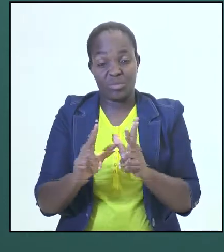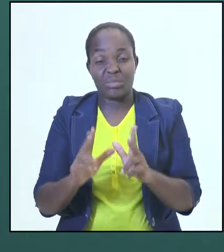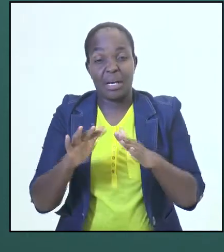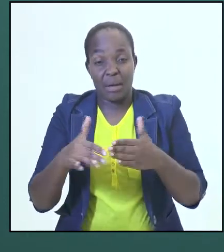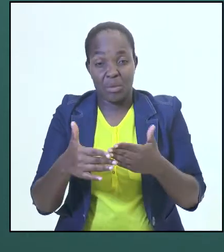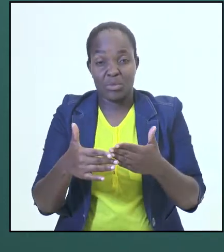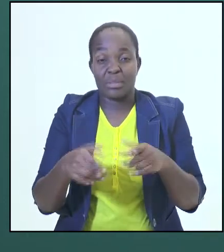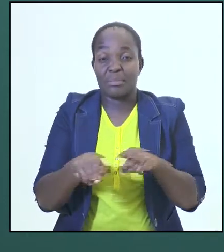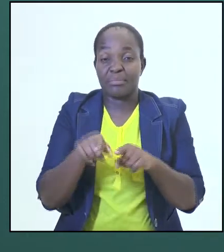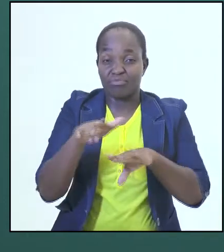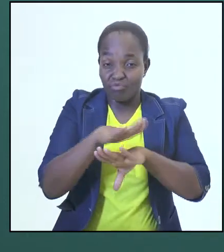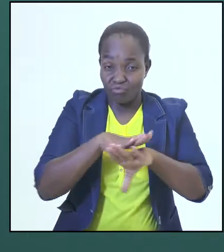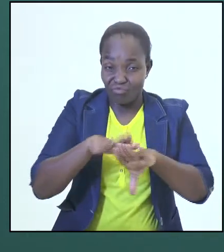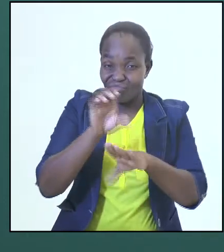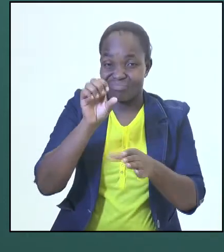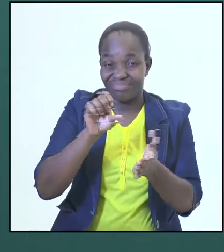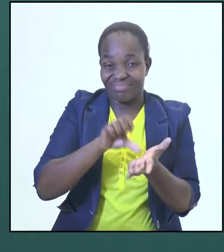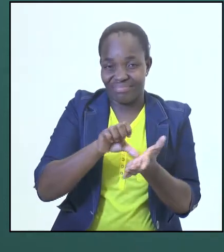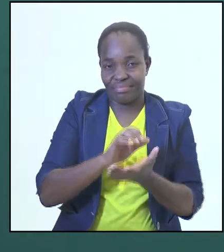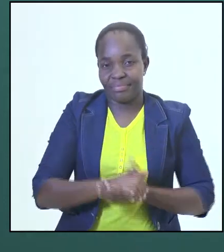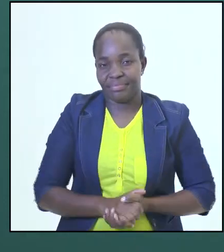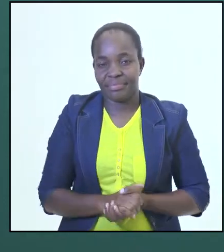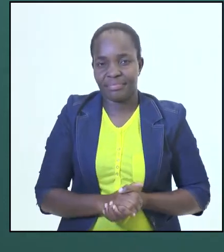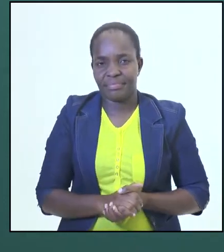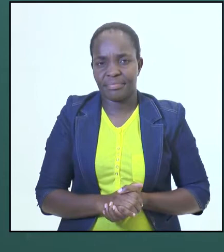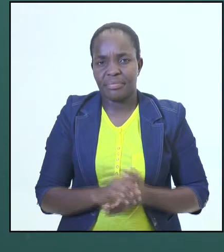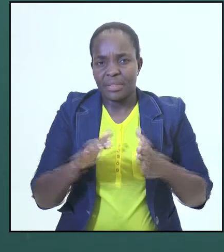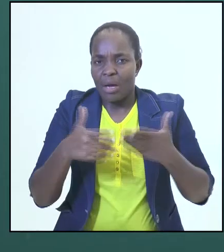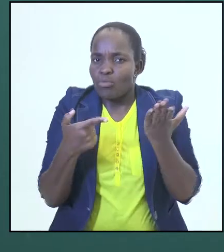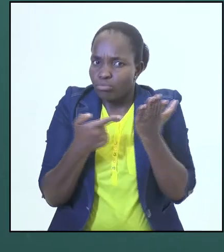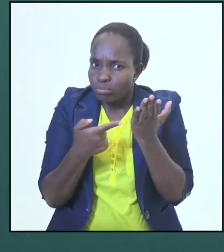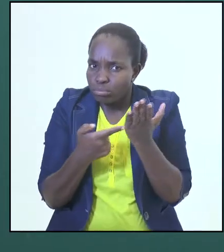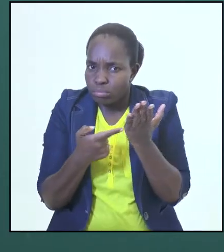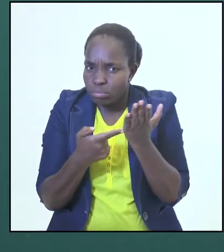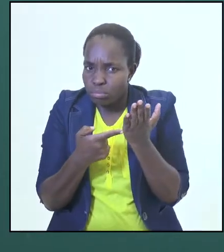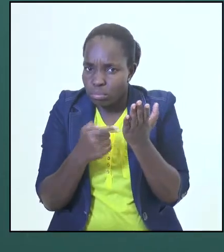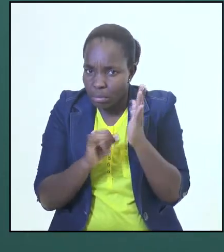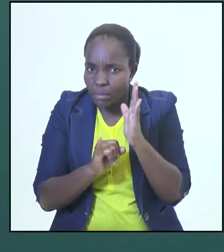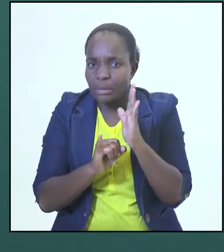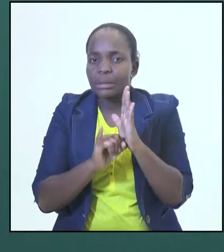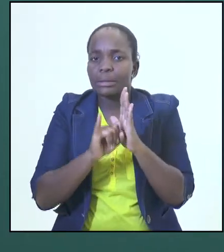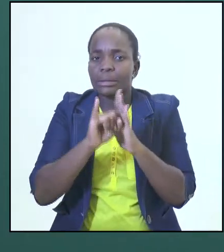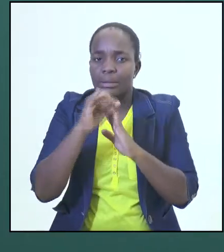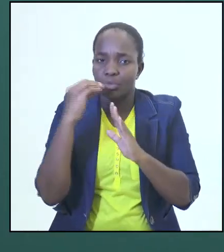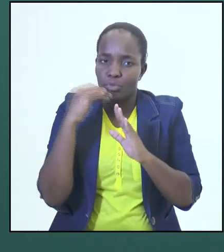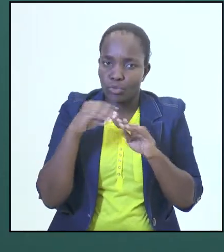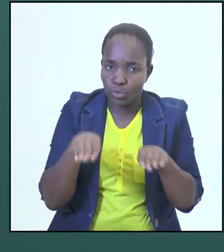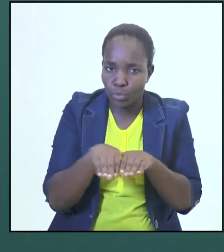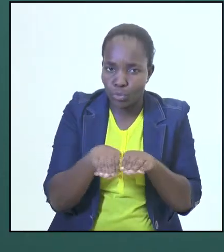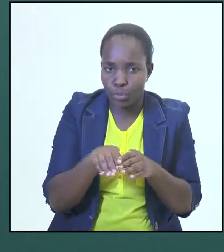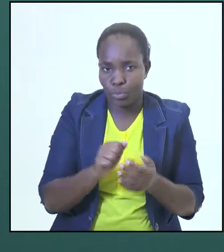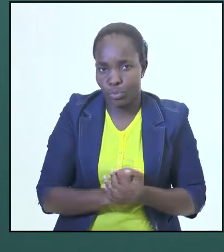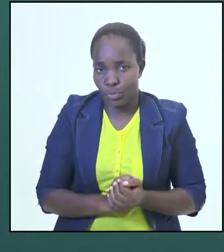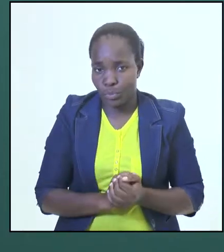the environment. We will discuss how modern technology increases food production, which is good, but